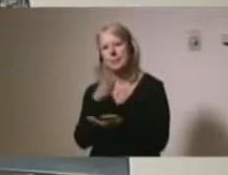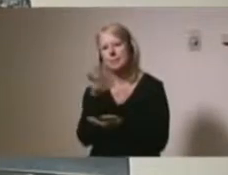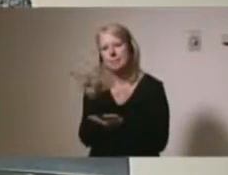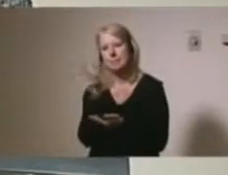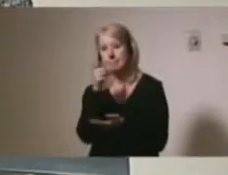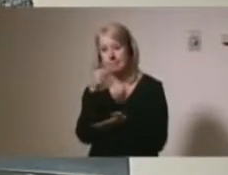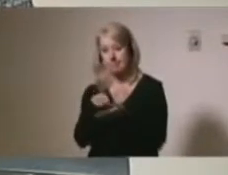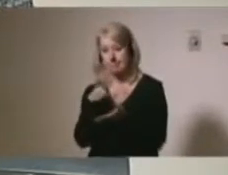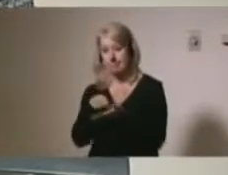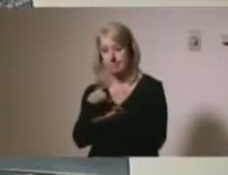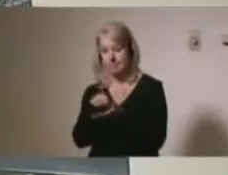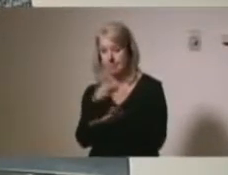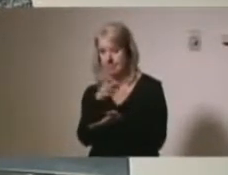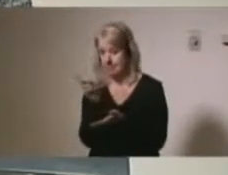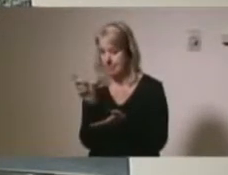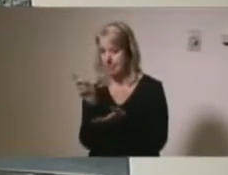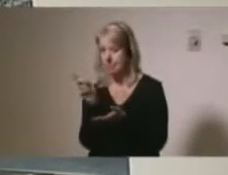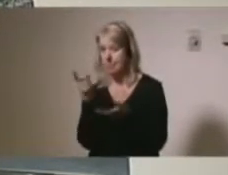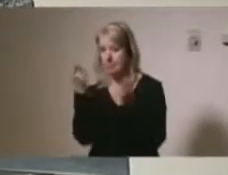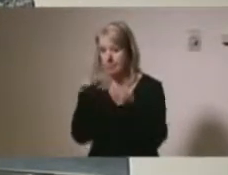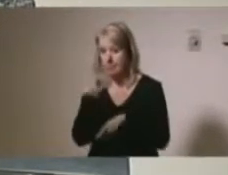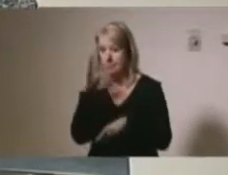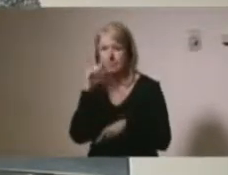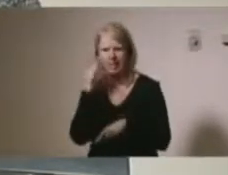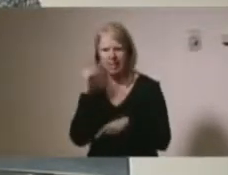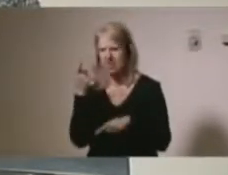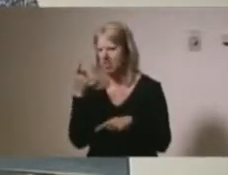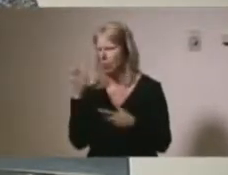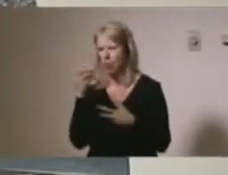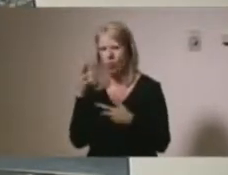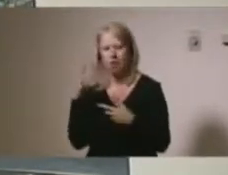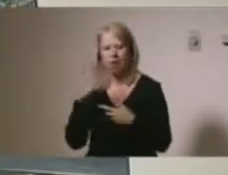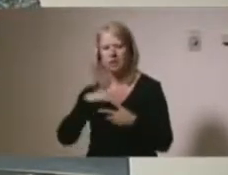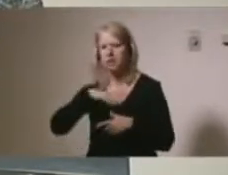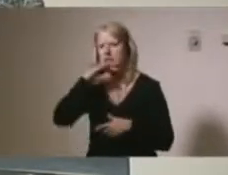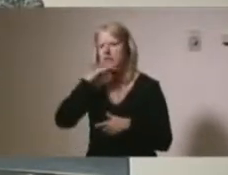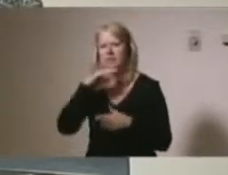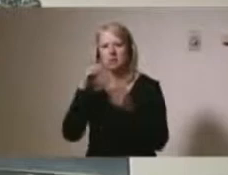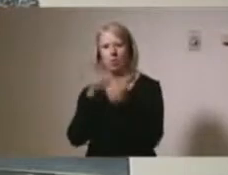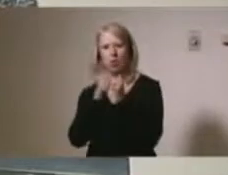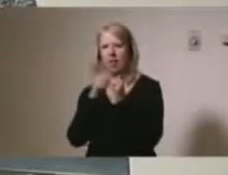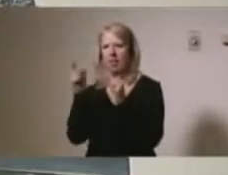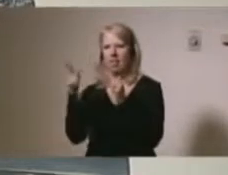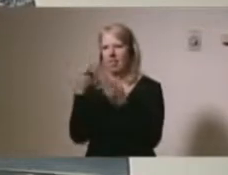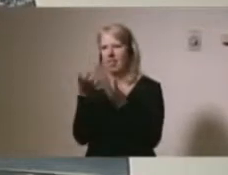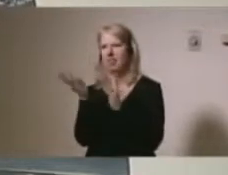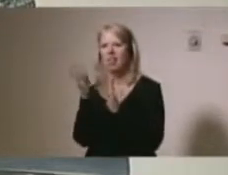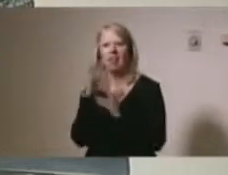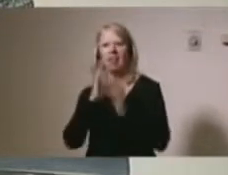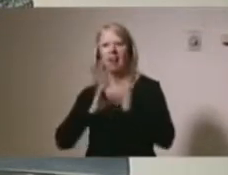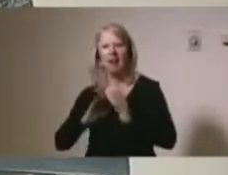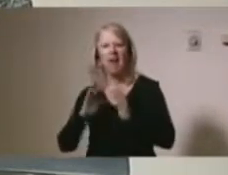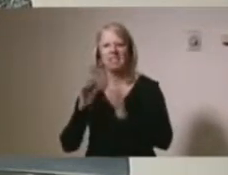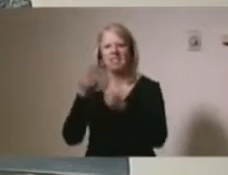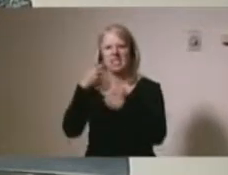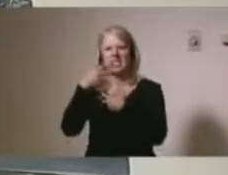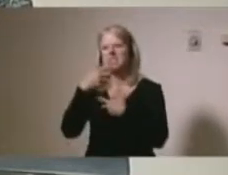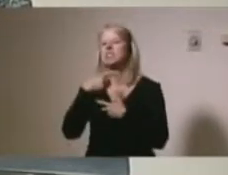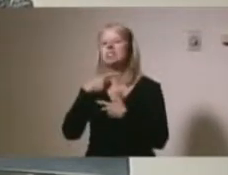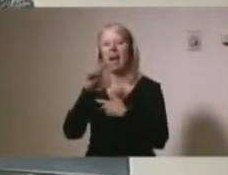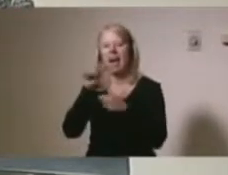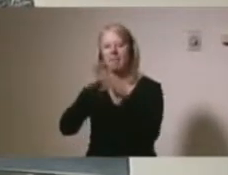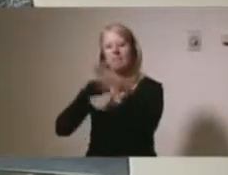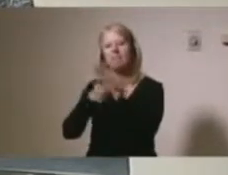worker is fed up with these attacks, he can go work in